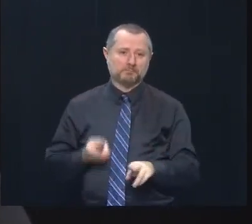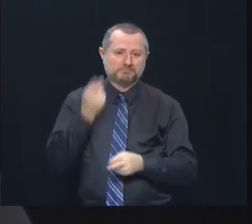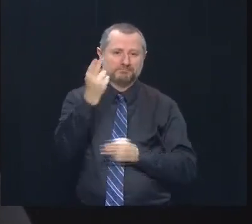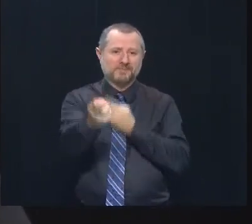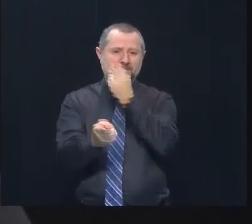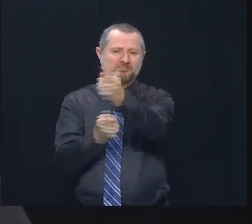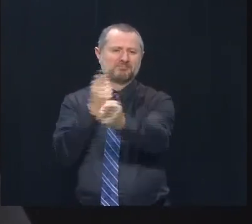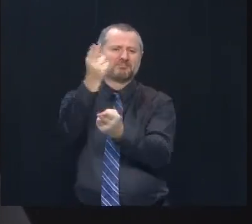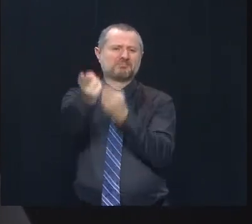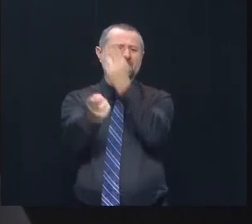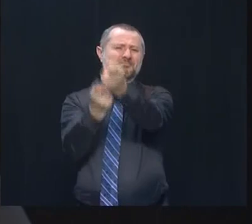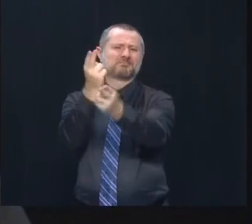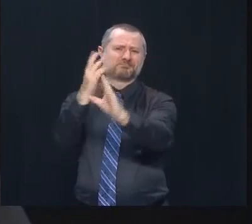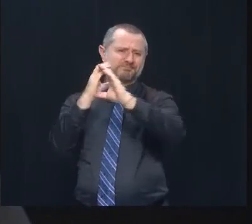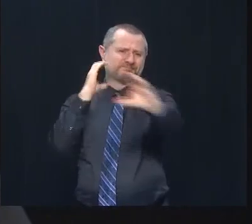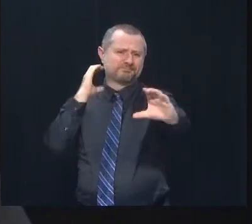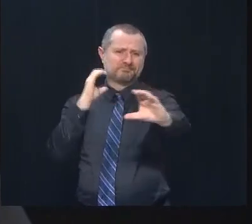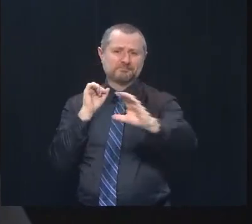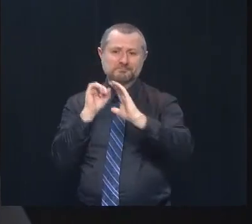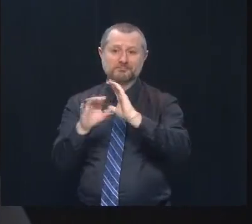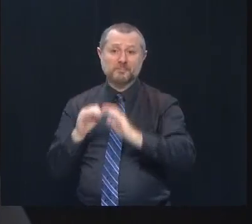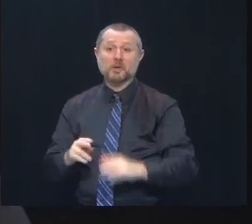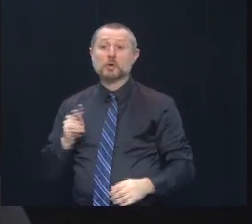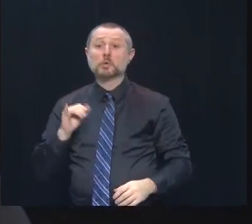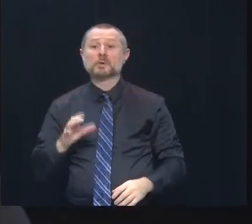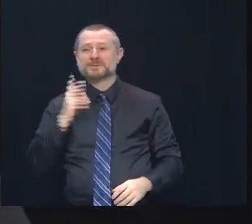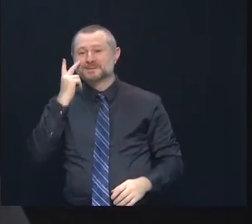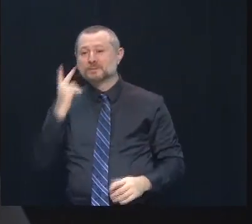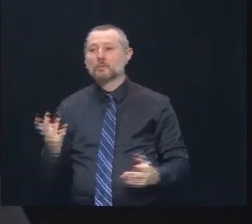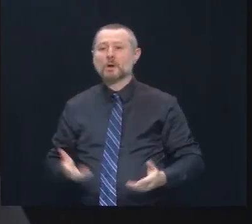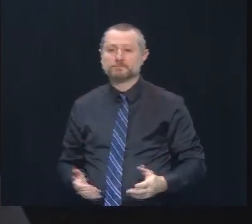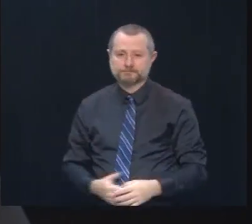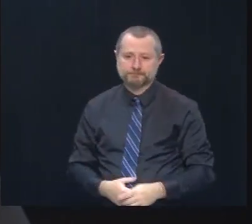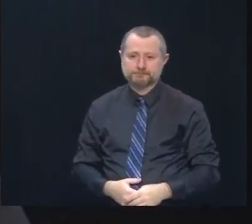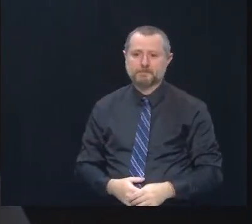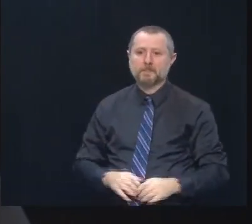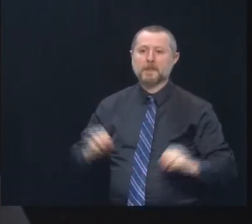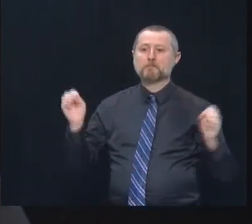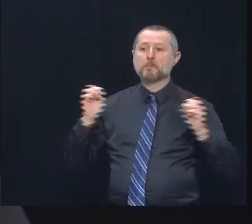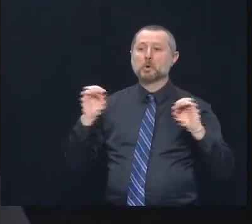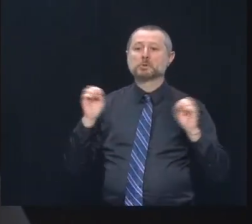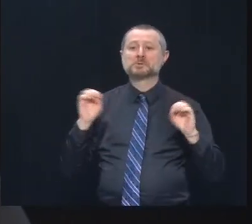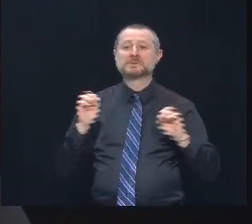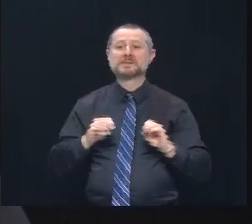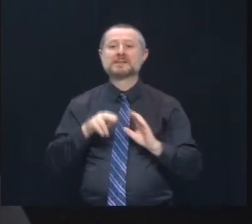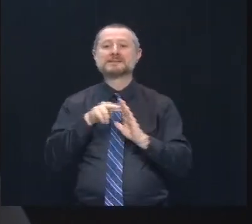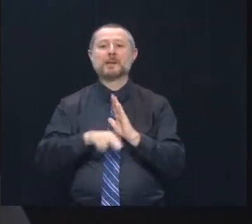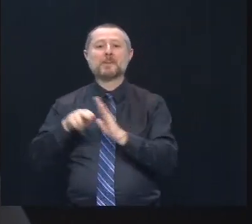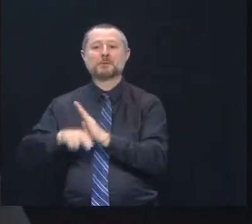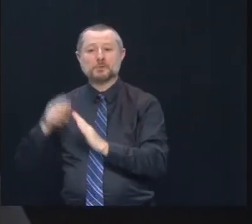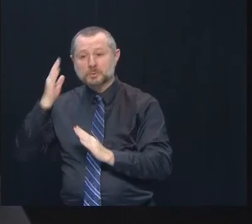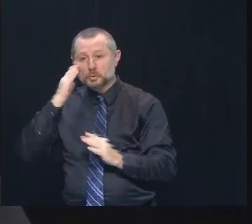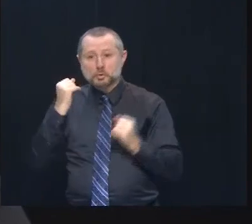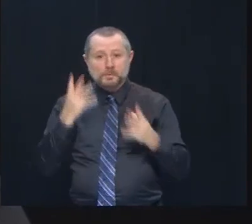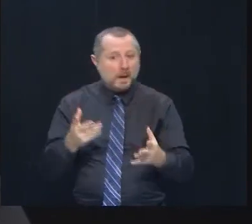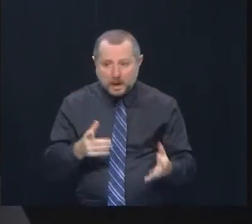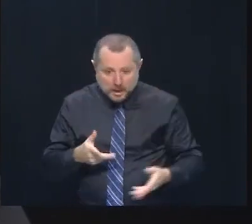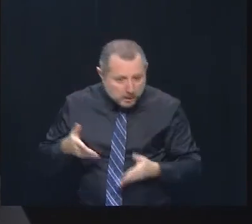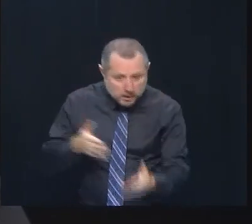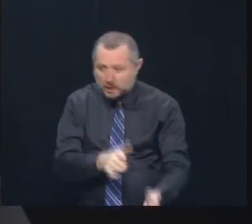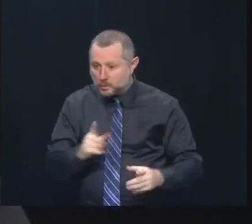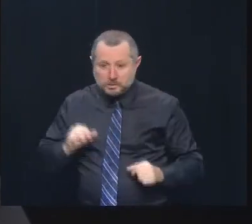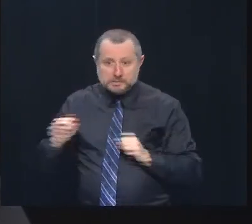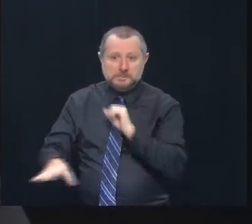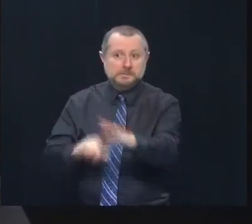New York City, you saw them open up emergency cemeteries and